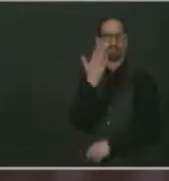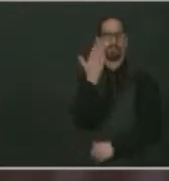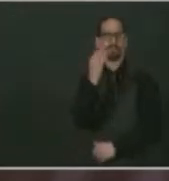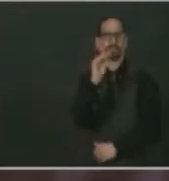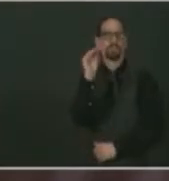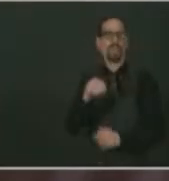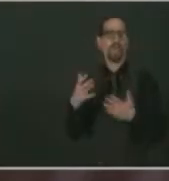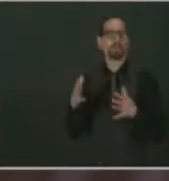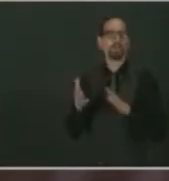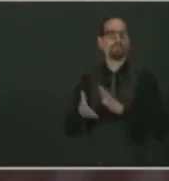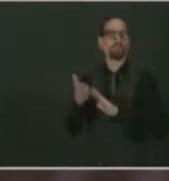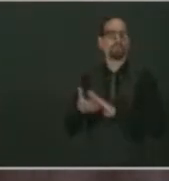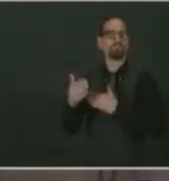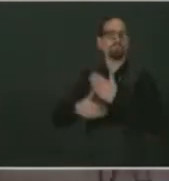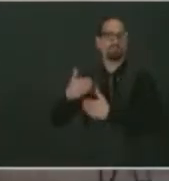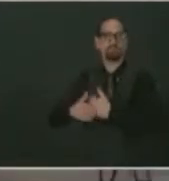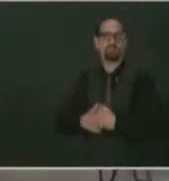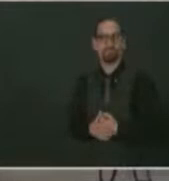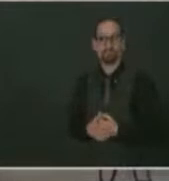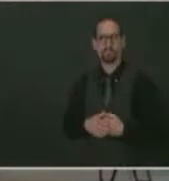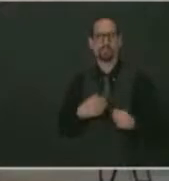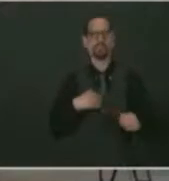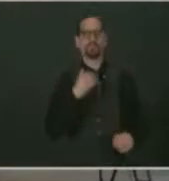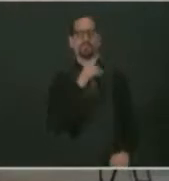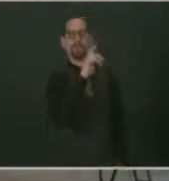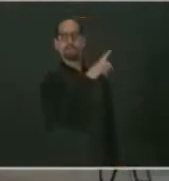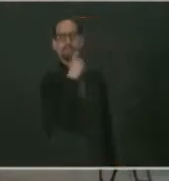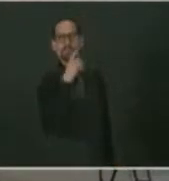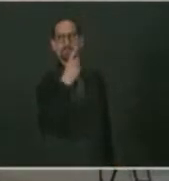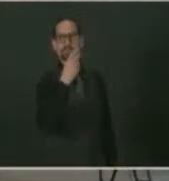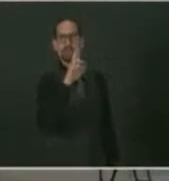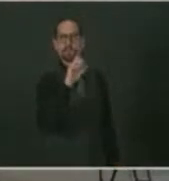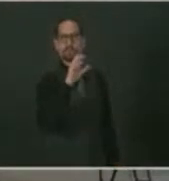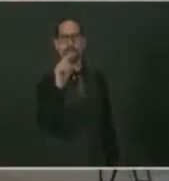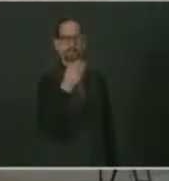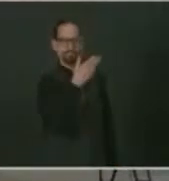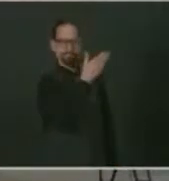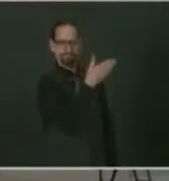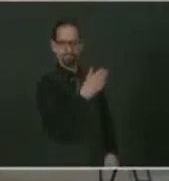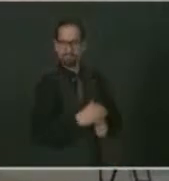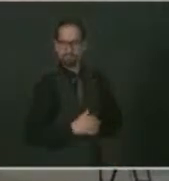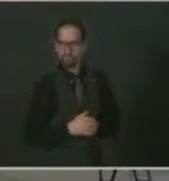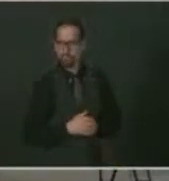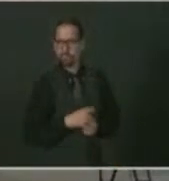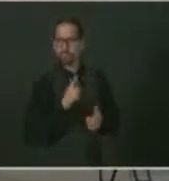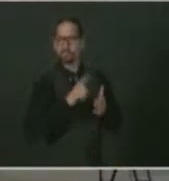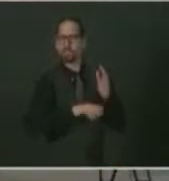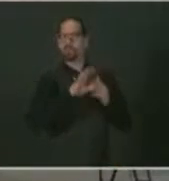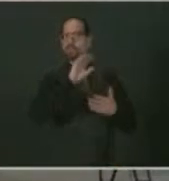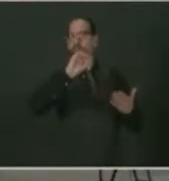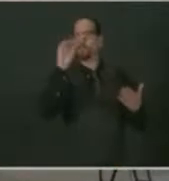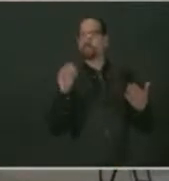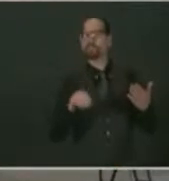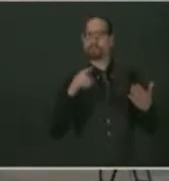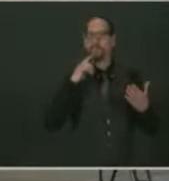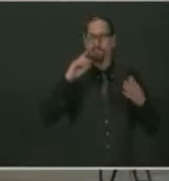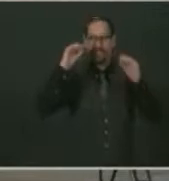Dr. Alexander Scott, good afternoon. What percentage of teachers have been vaccinated in the state of Rhode